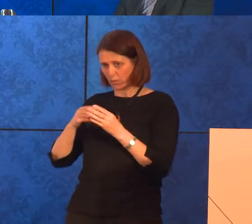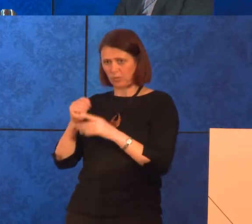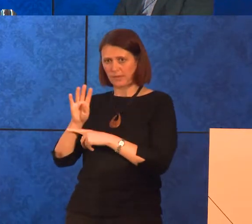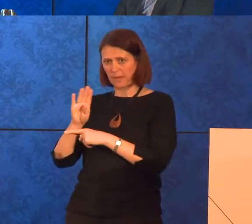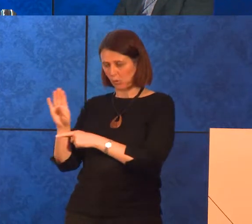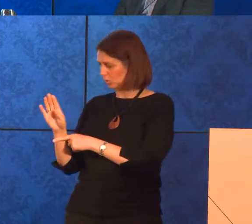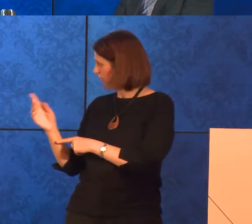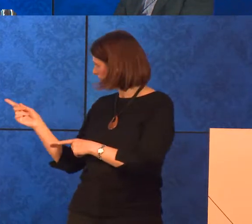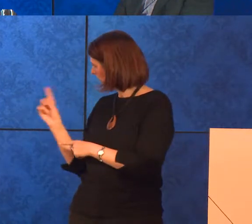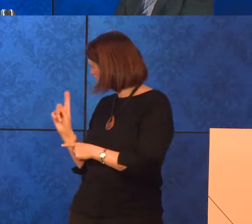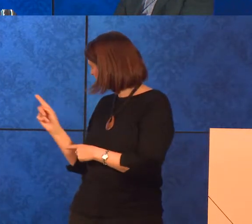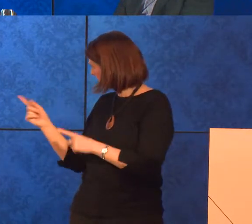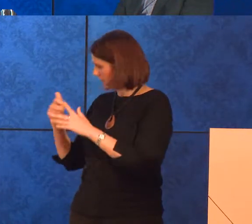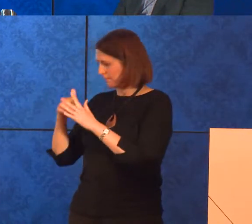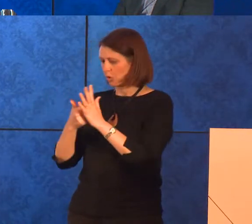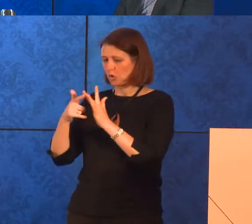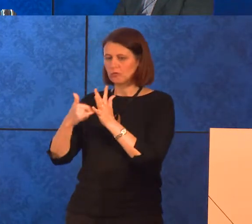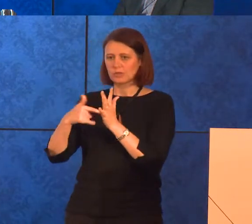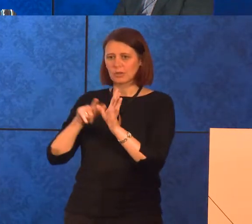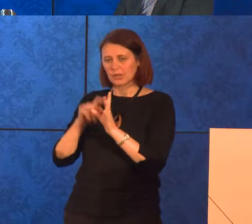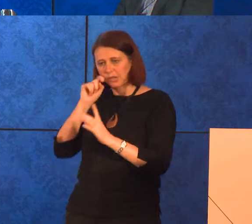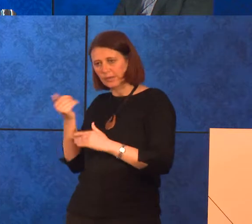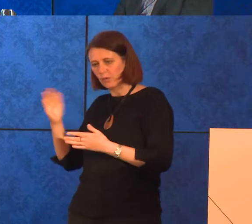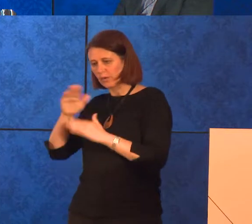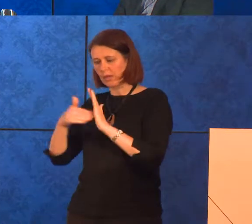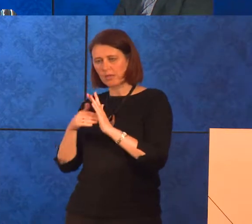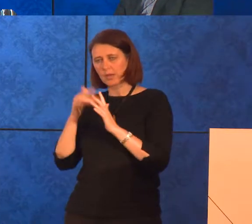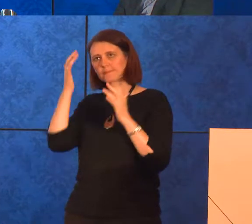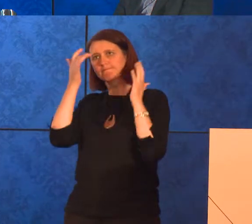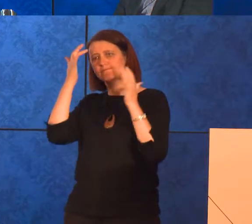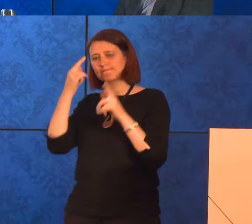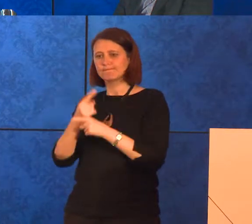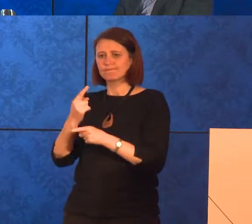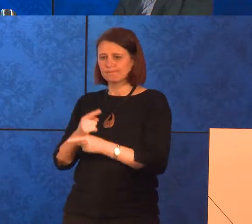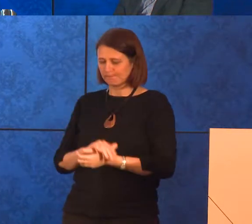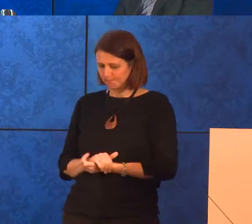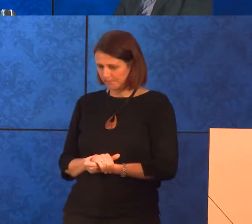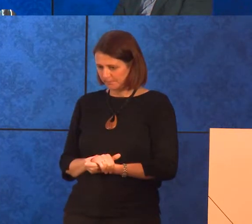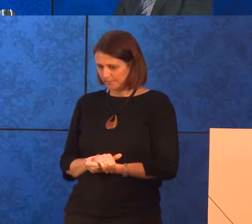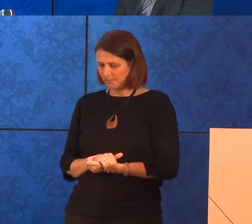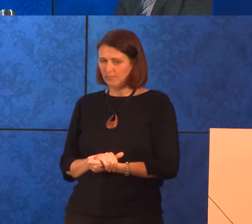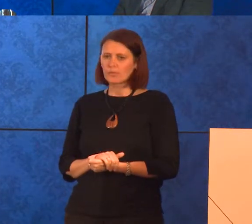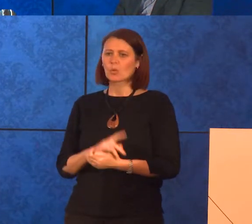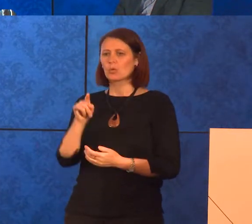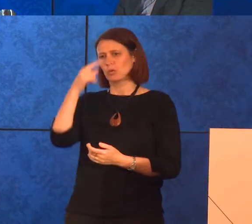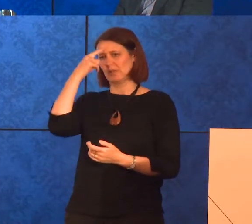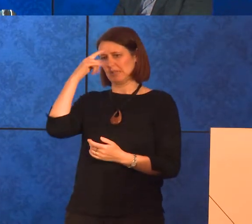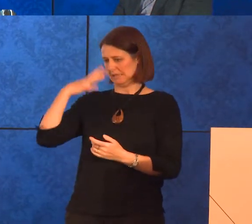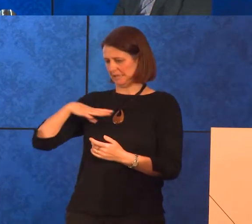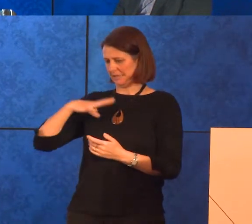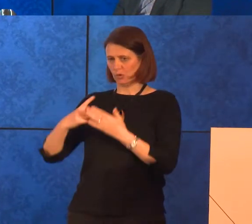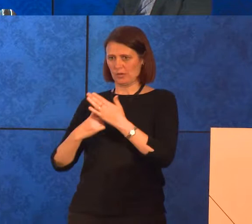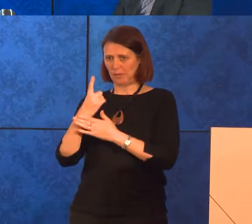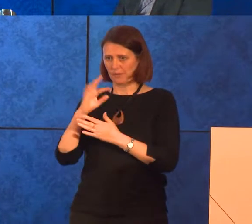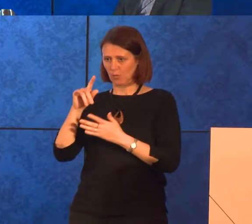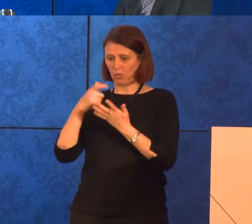panel, Christie, I'm going to give you the last word on reflection. What do you think needs to happen for a